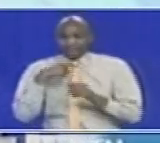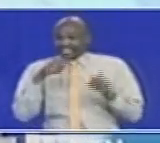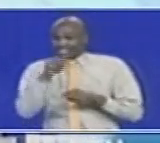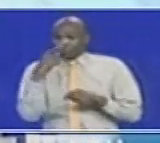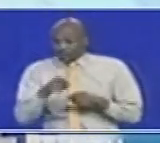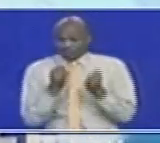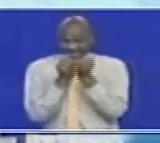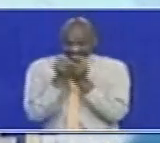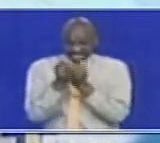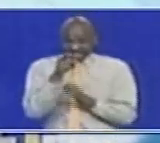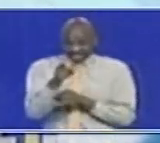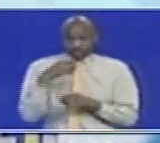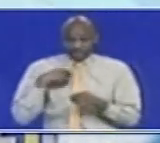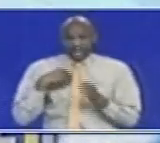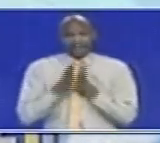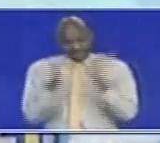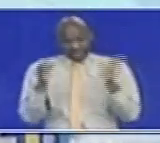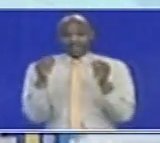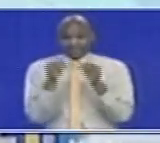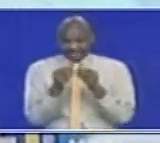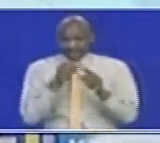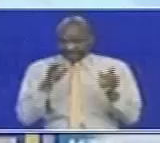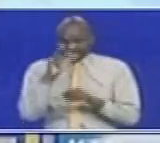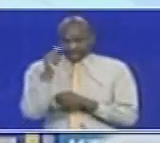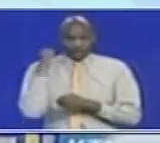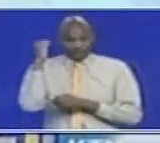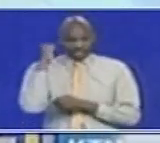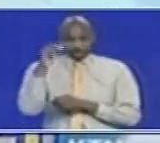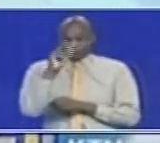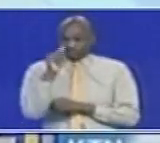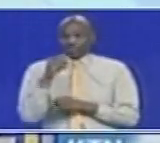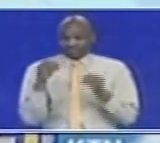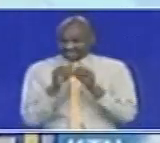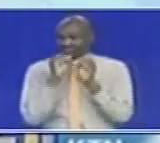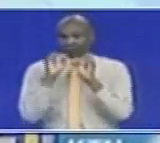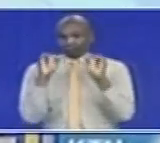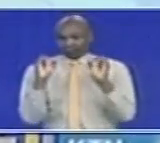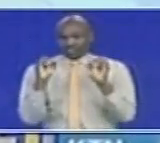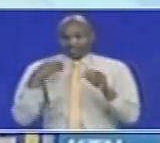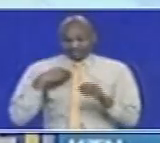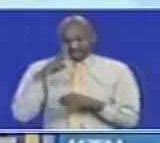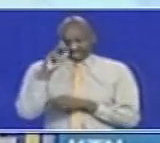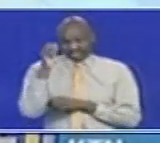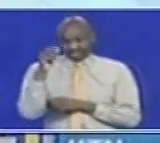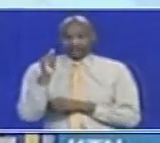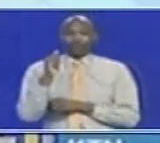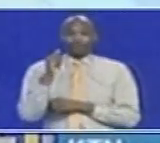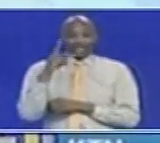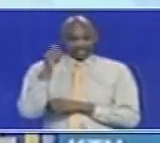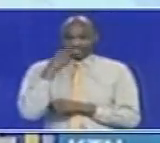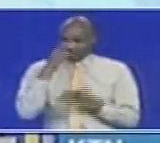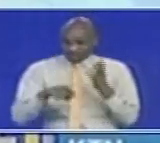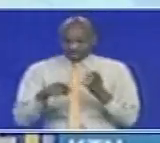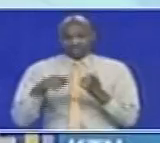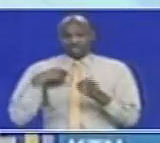Saturday event will be a public meeting and not a political rally. And as KTN's Rita Tinina reports, the Jubilee Coalition,